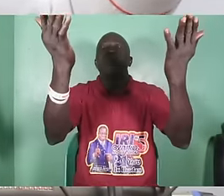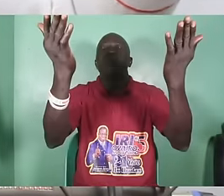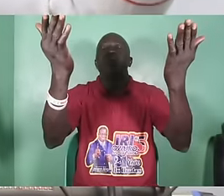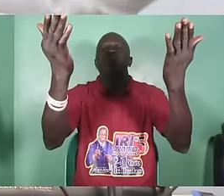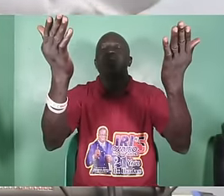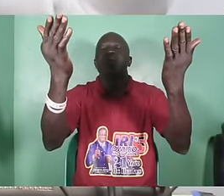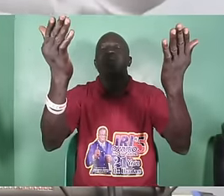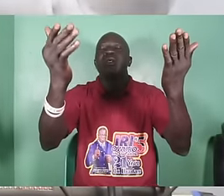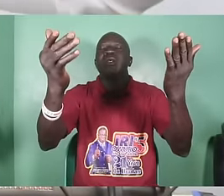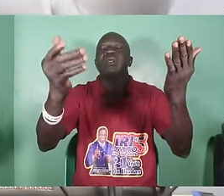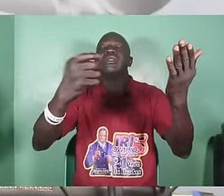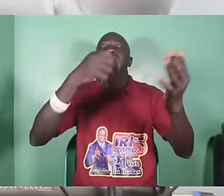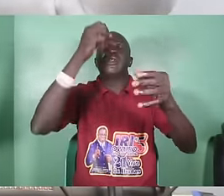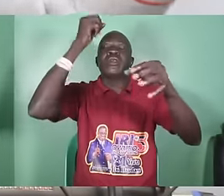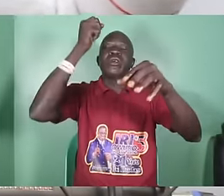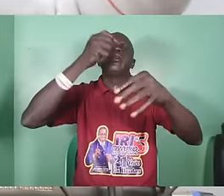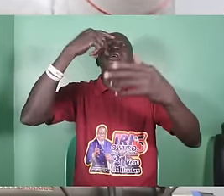lift up your hands.